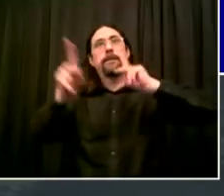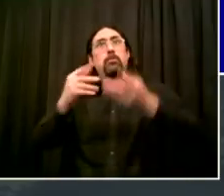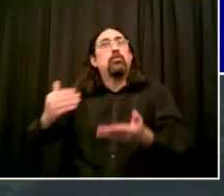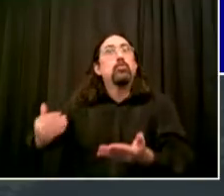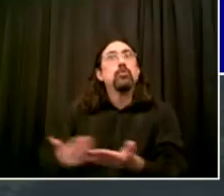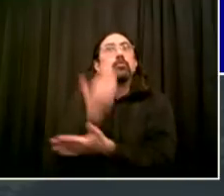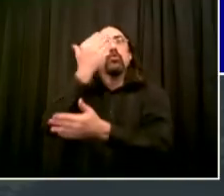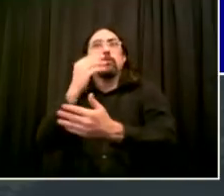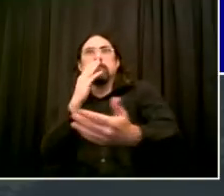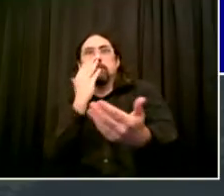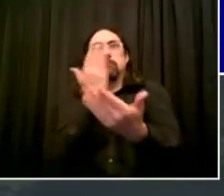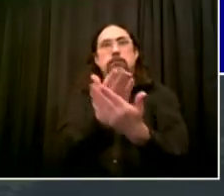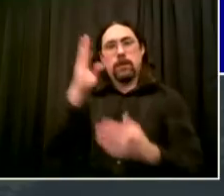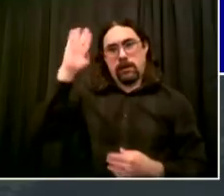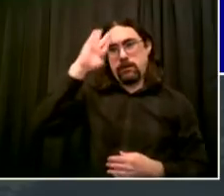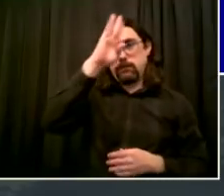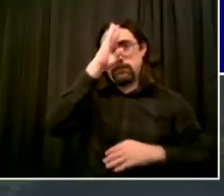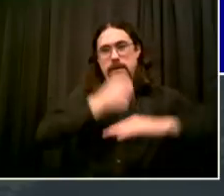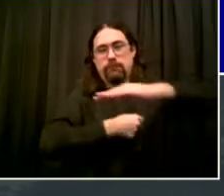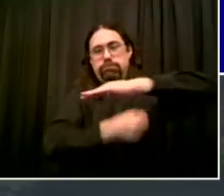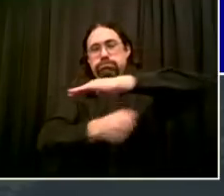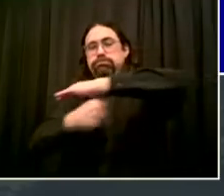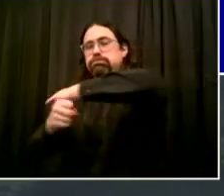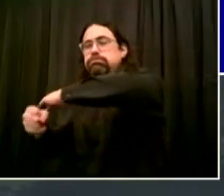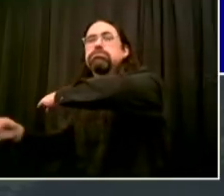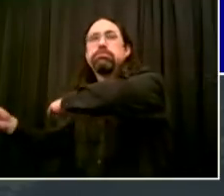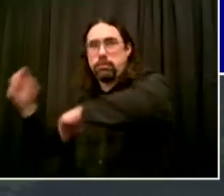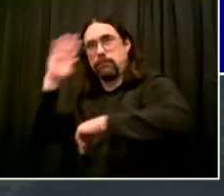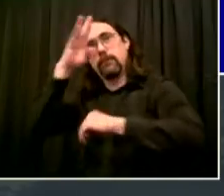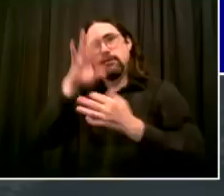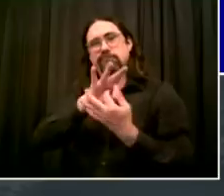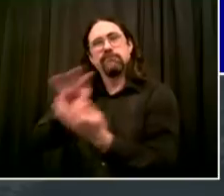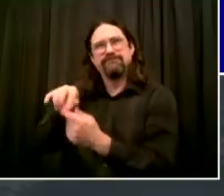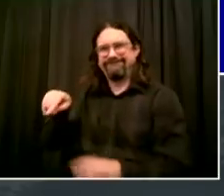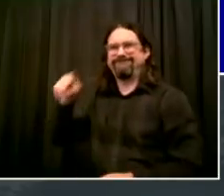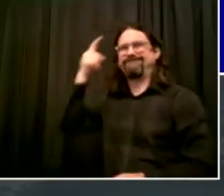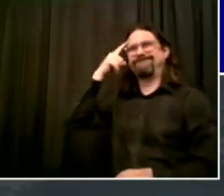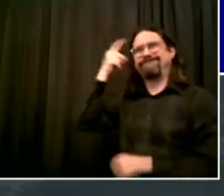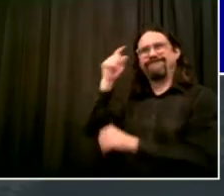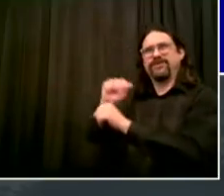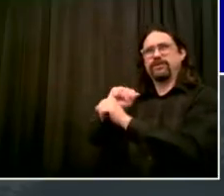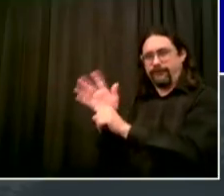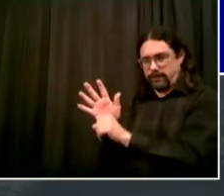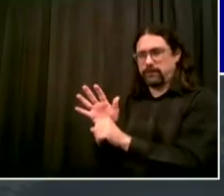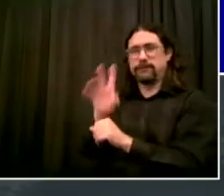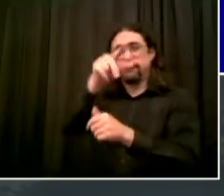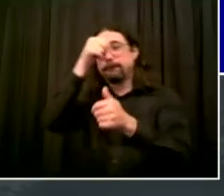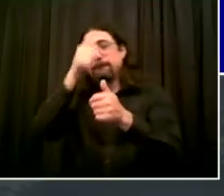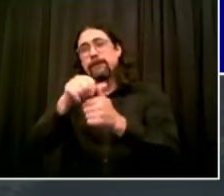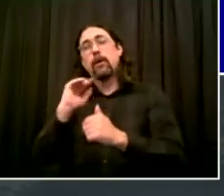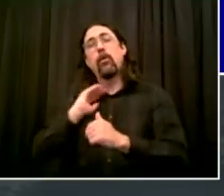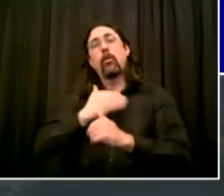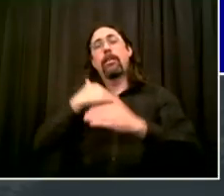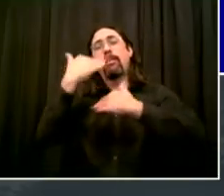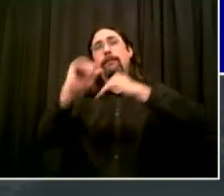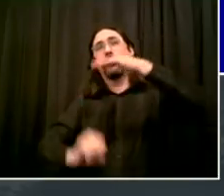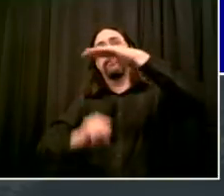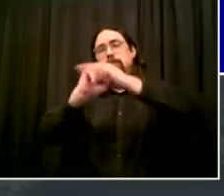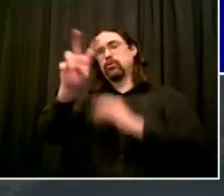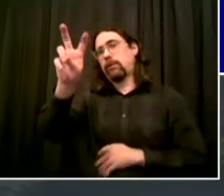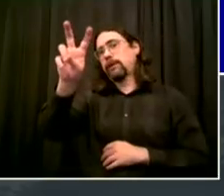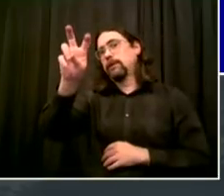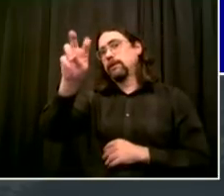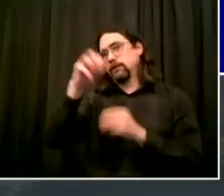report, 67 patients, well within the threshold. Daily number of people in health and hospitals, ICUs, that